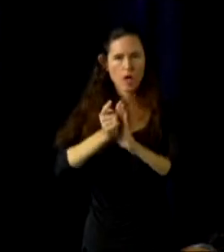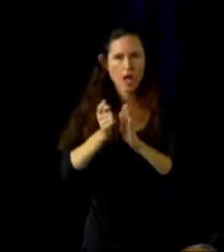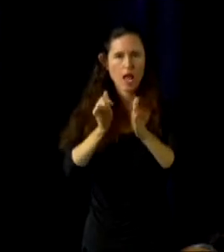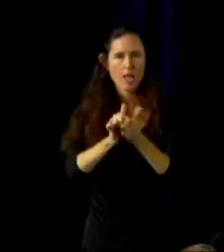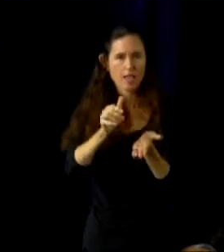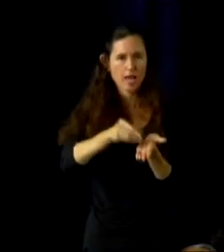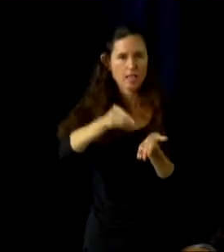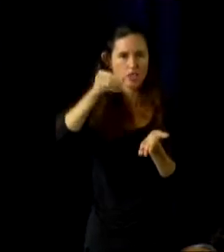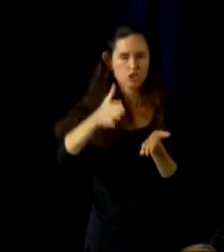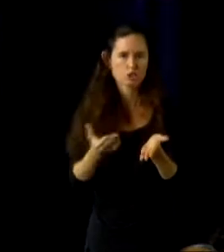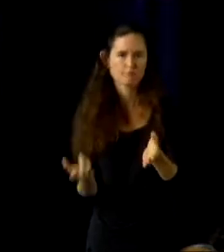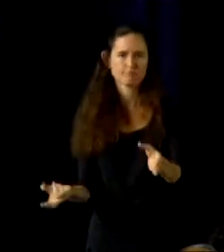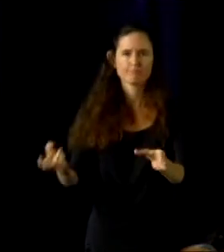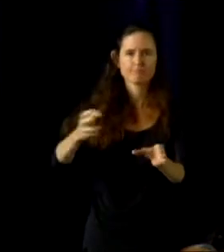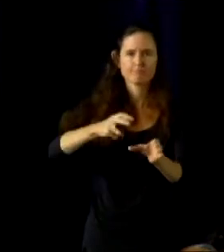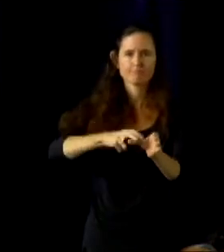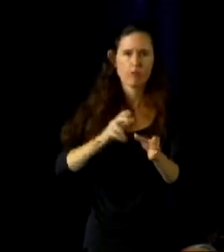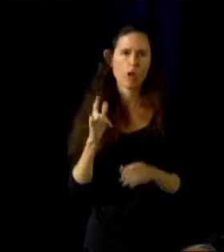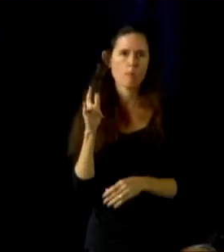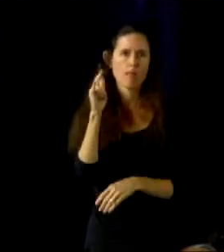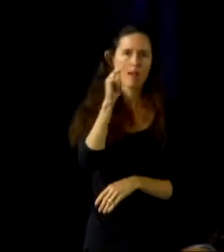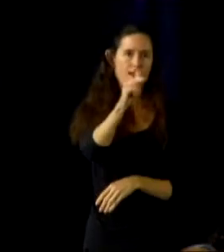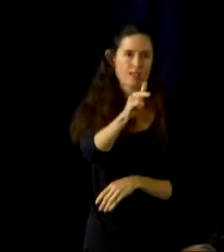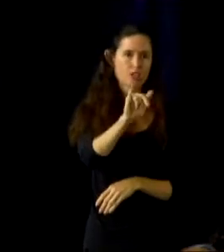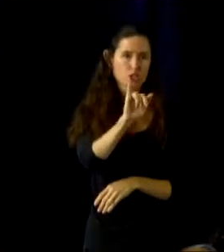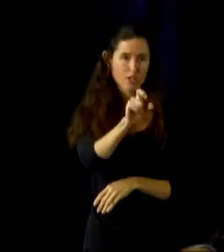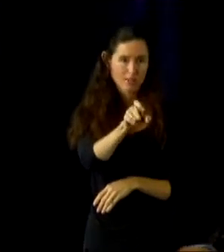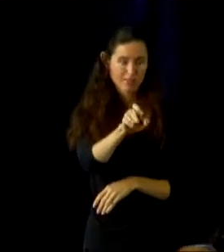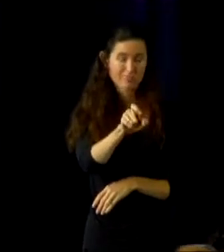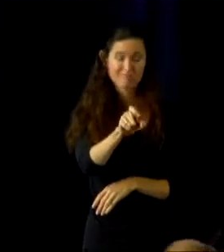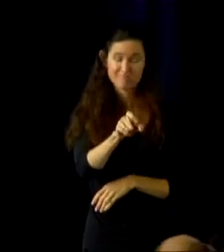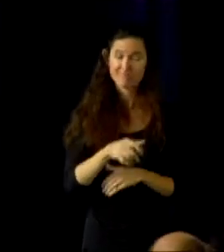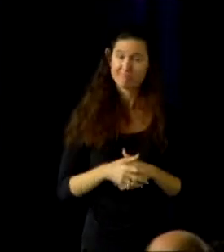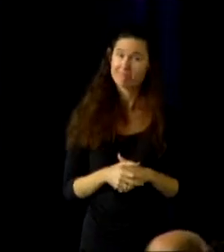that student was on a plane to Jacksonville because we were...